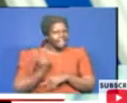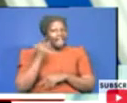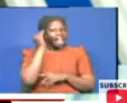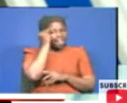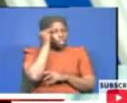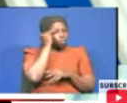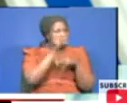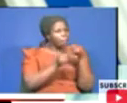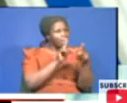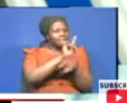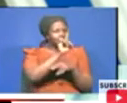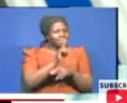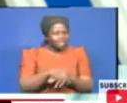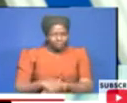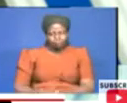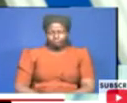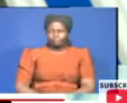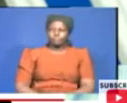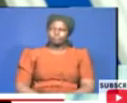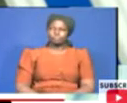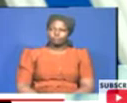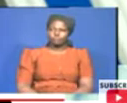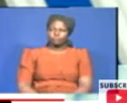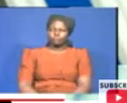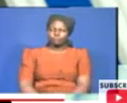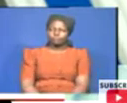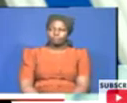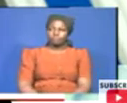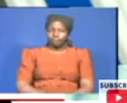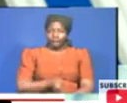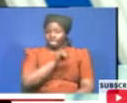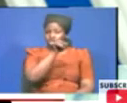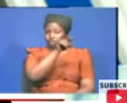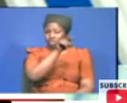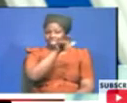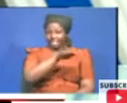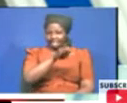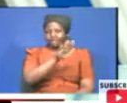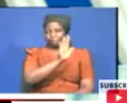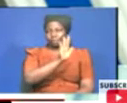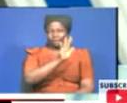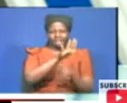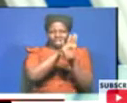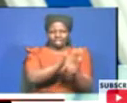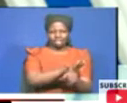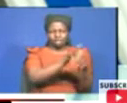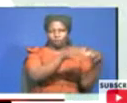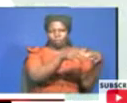that the girl child in particular, in those areas of marginalized